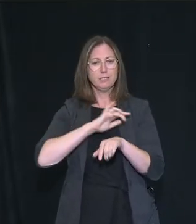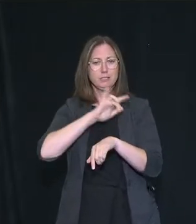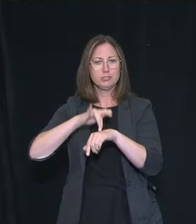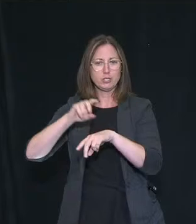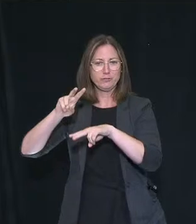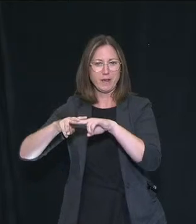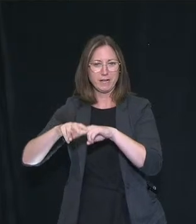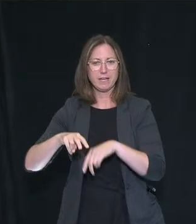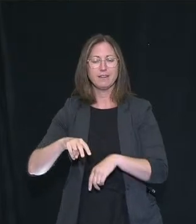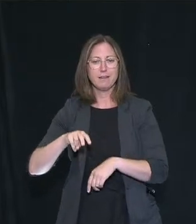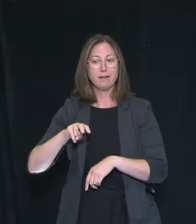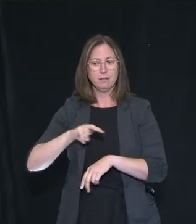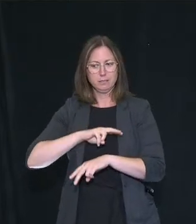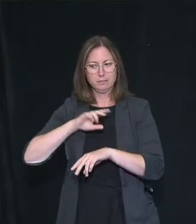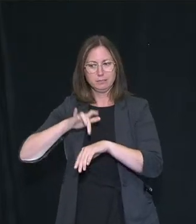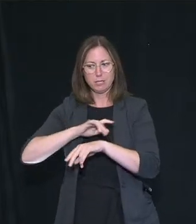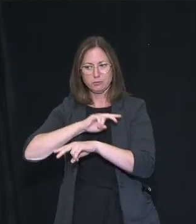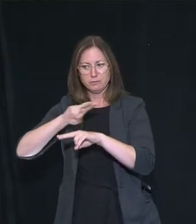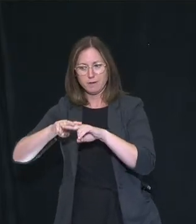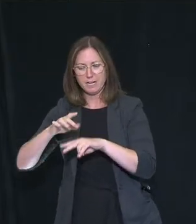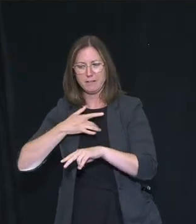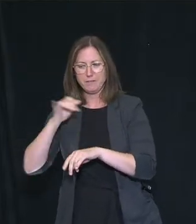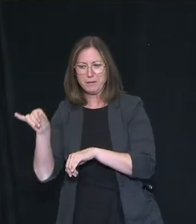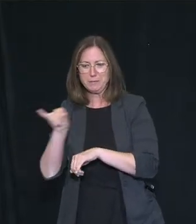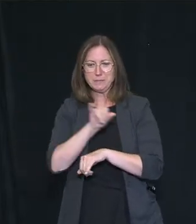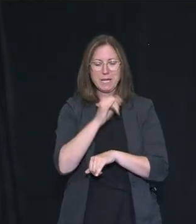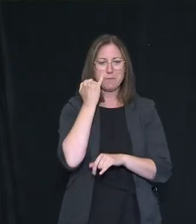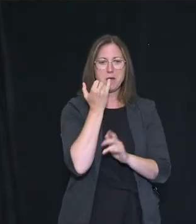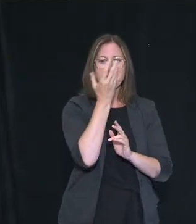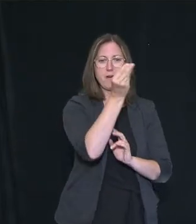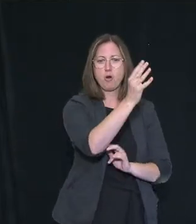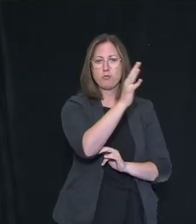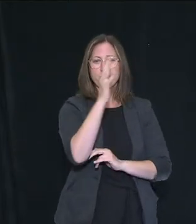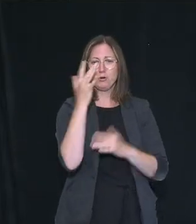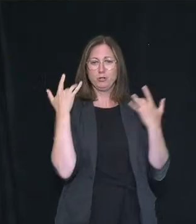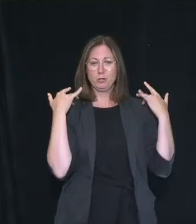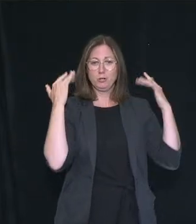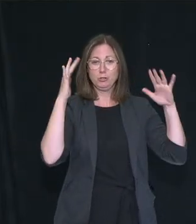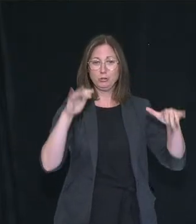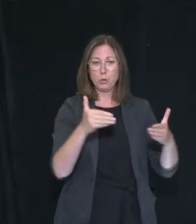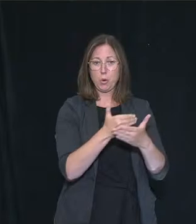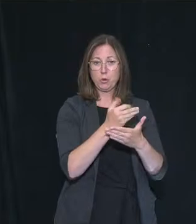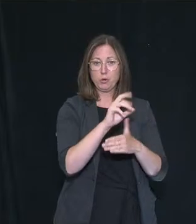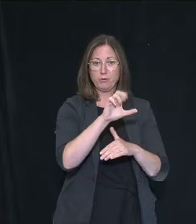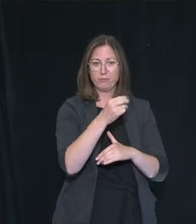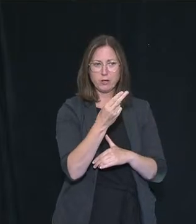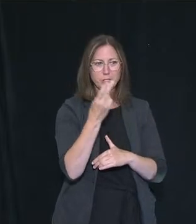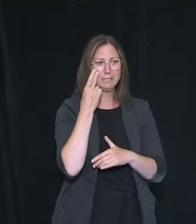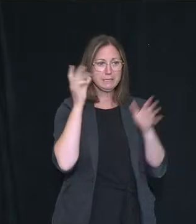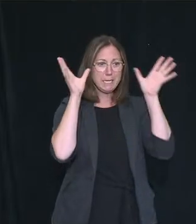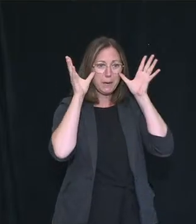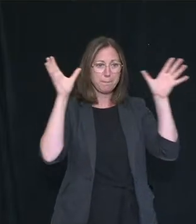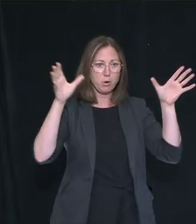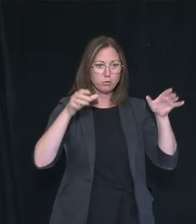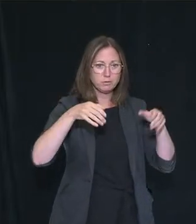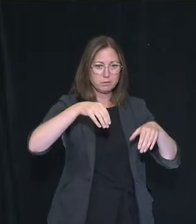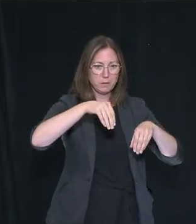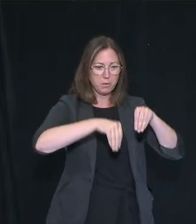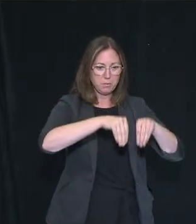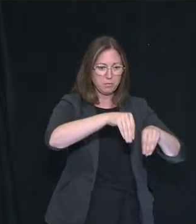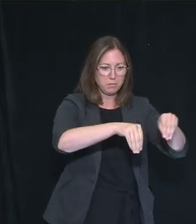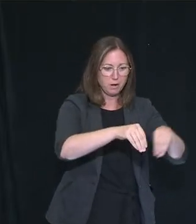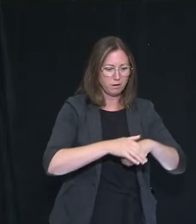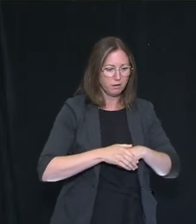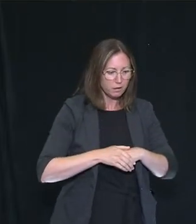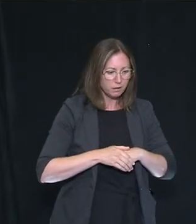the snow and seeing fresh moose tracks. It was a feeling of hope. Today, I want to